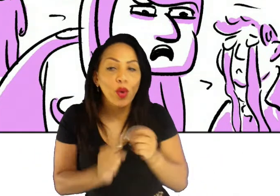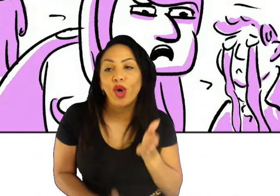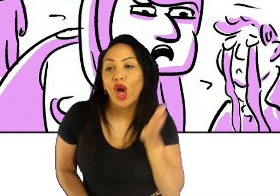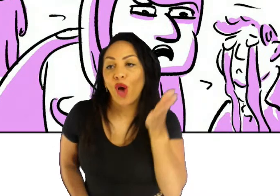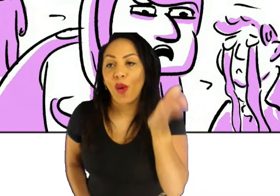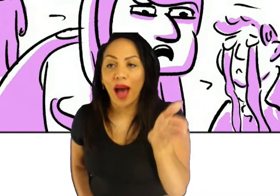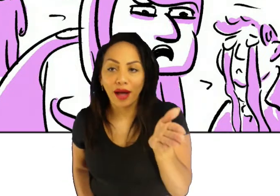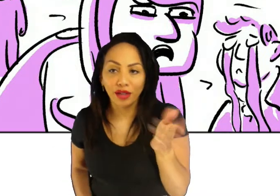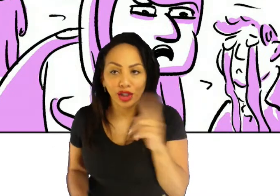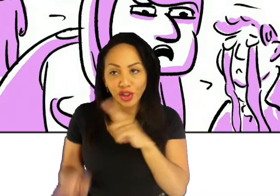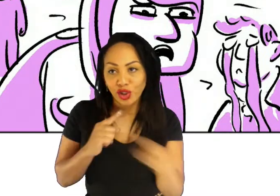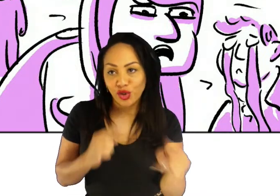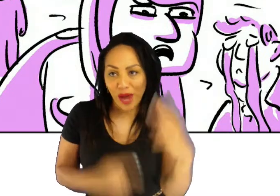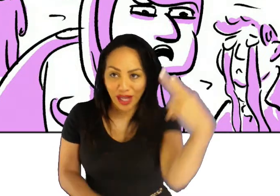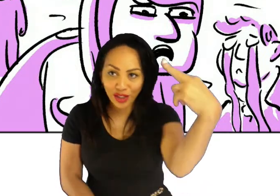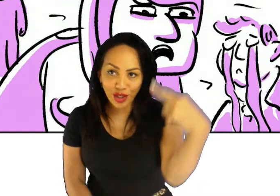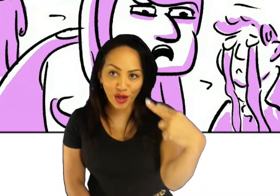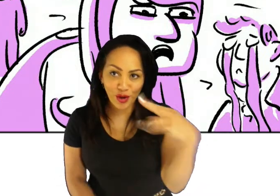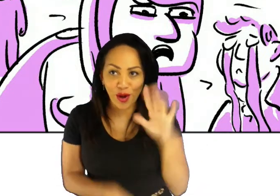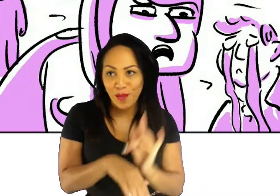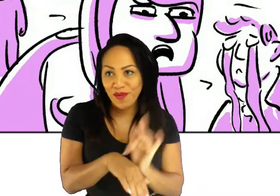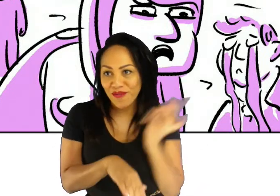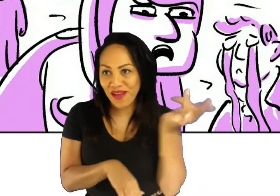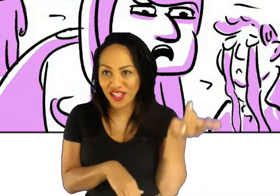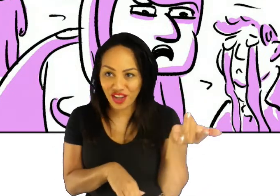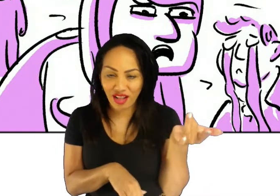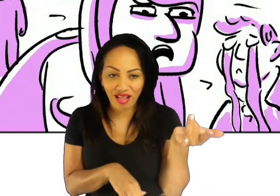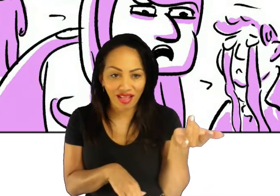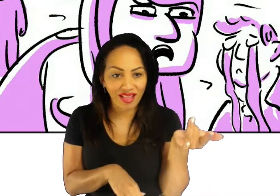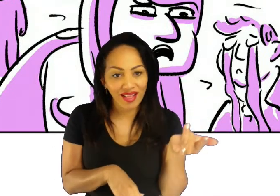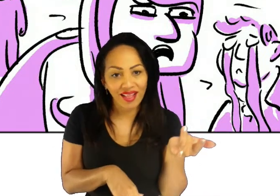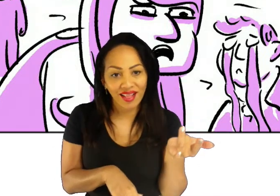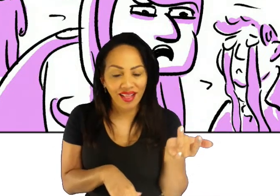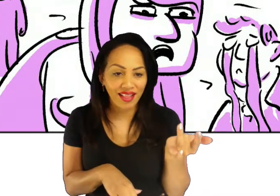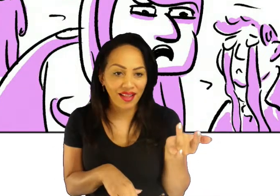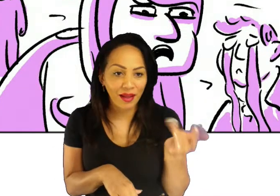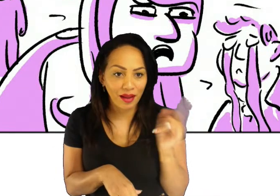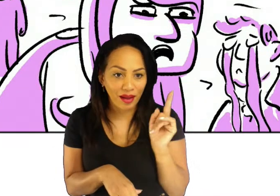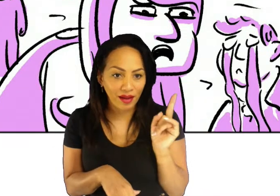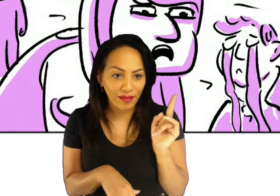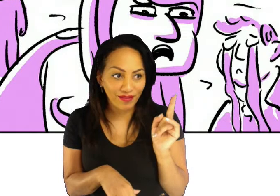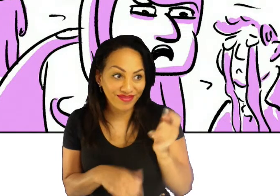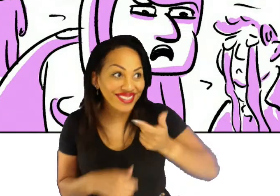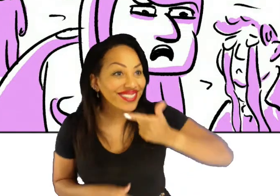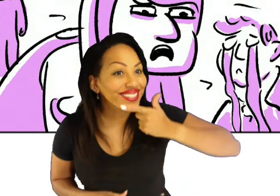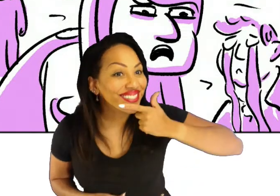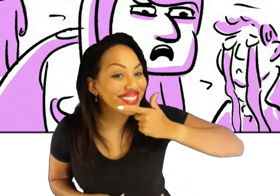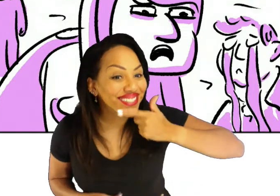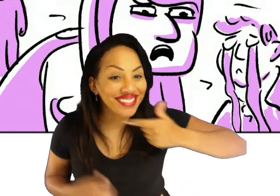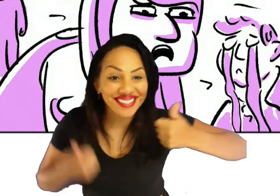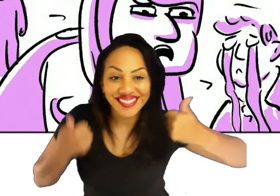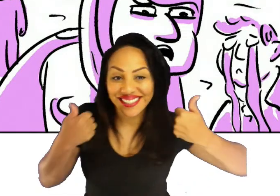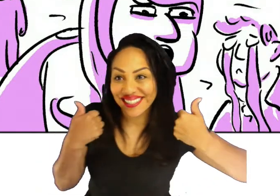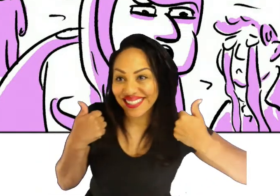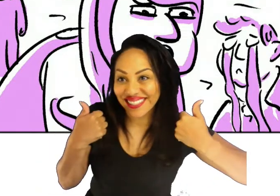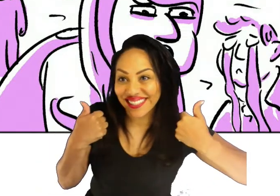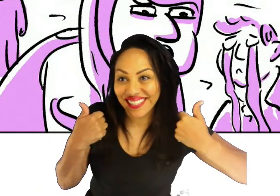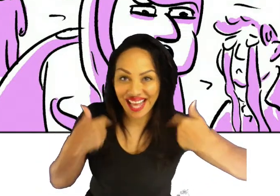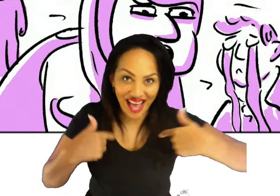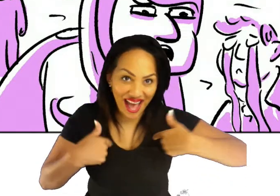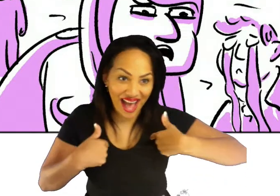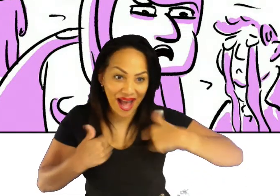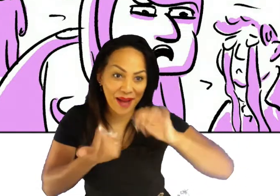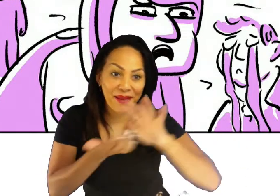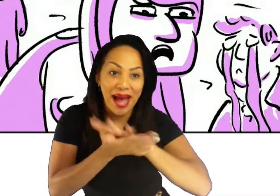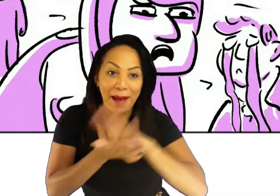do, often healthy and happy, because if that's not happening, if that's not who we are presenting in person